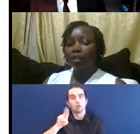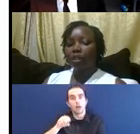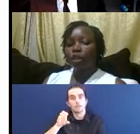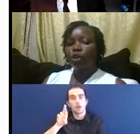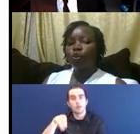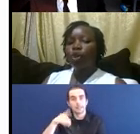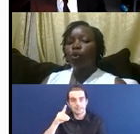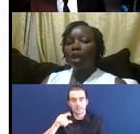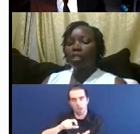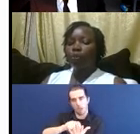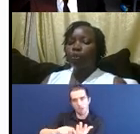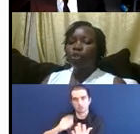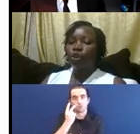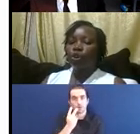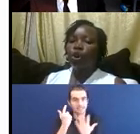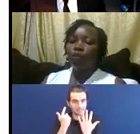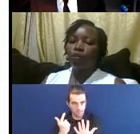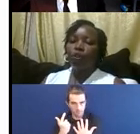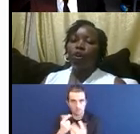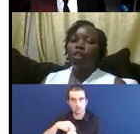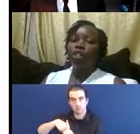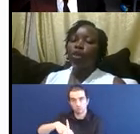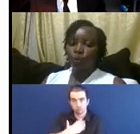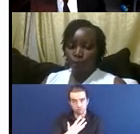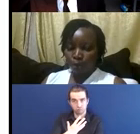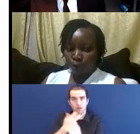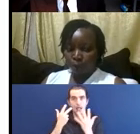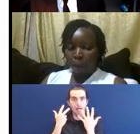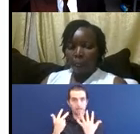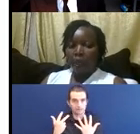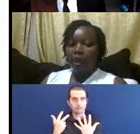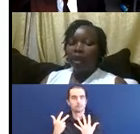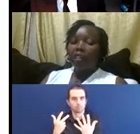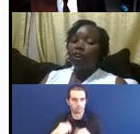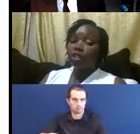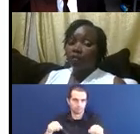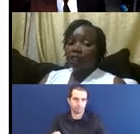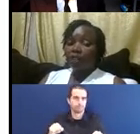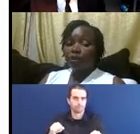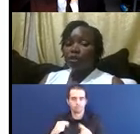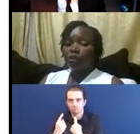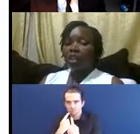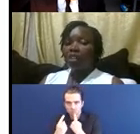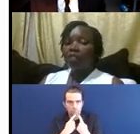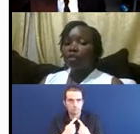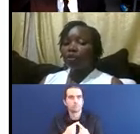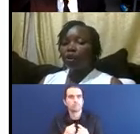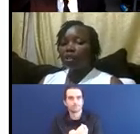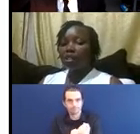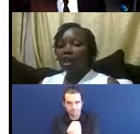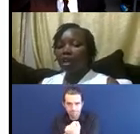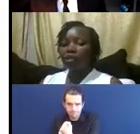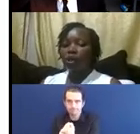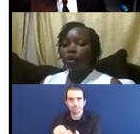barriers to equalize the position of disabled people. The loss of livelihood to the